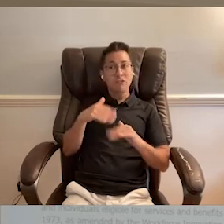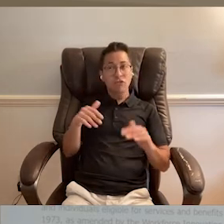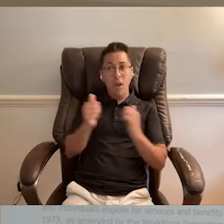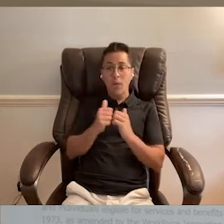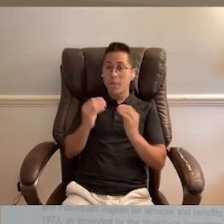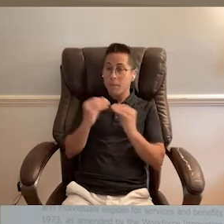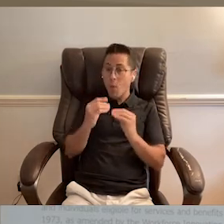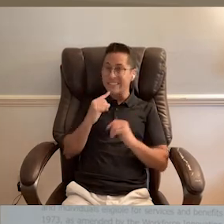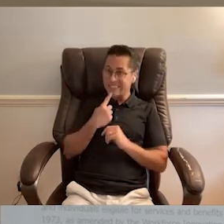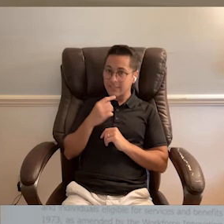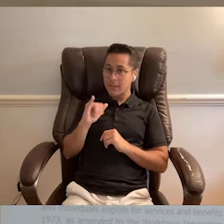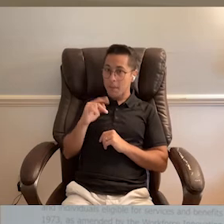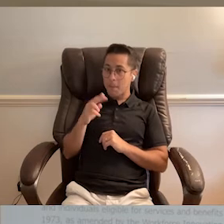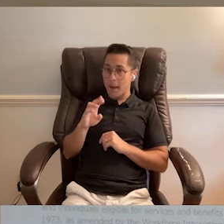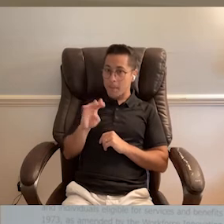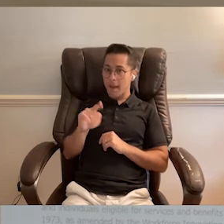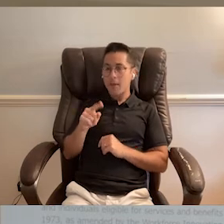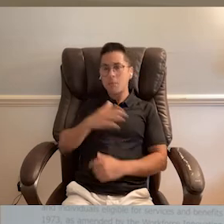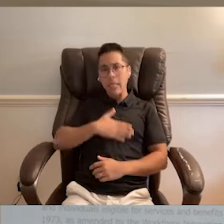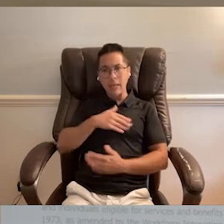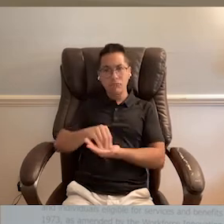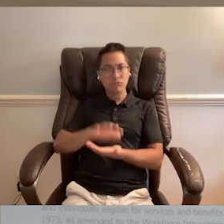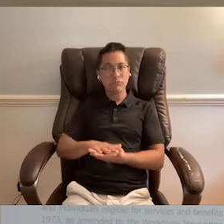to write down this: discovery process.